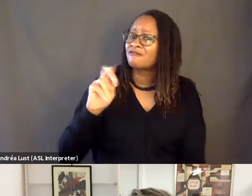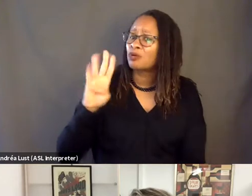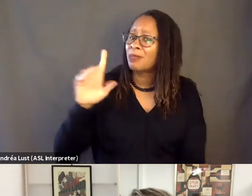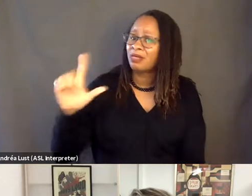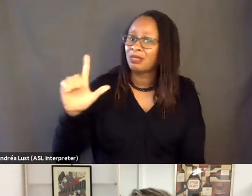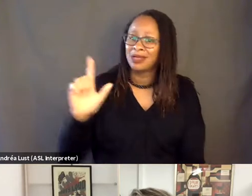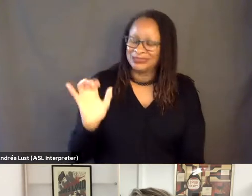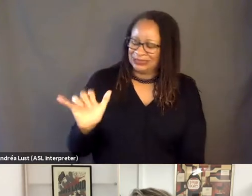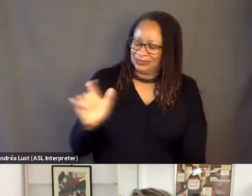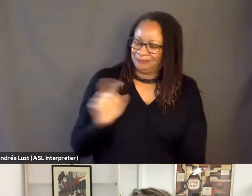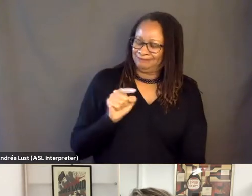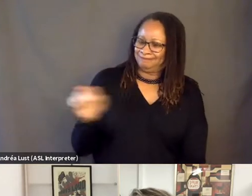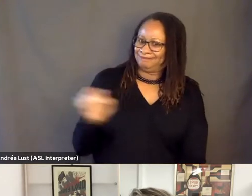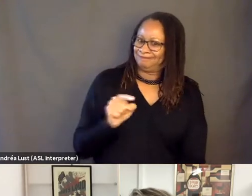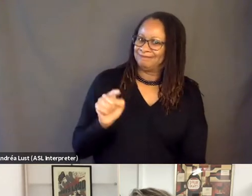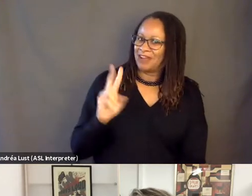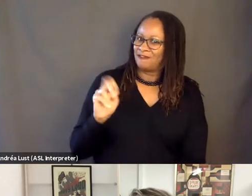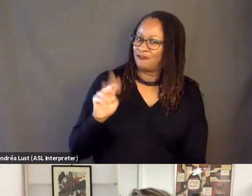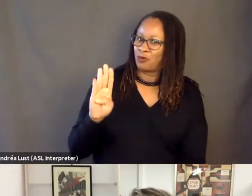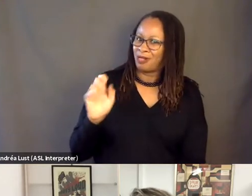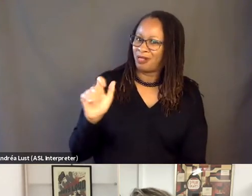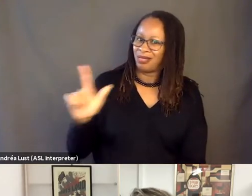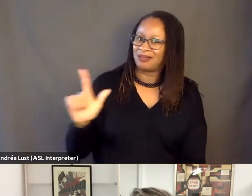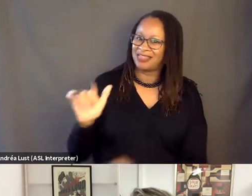quite a contentious